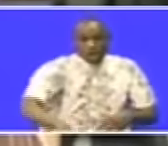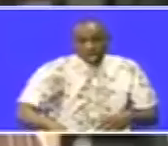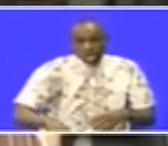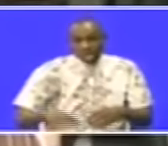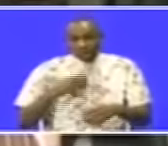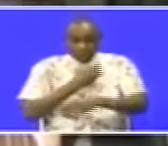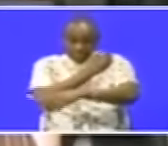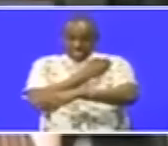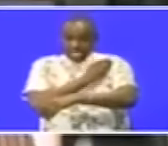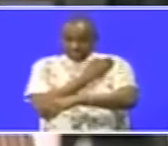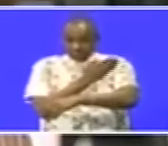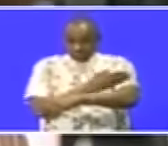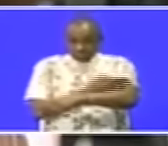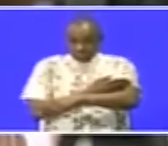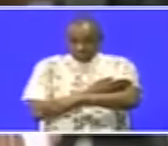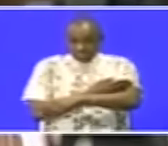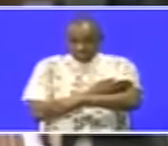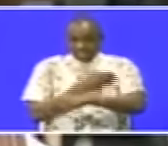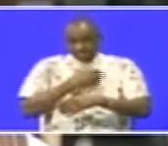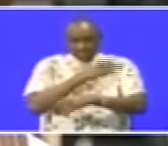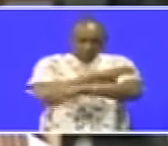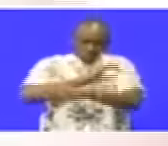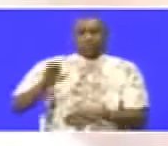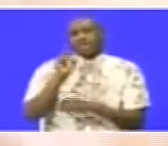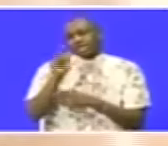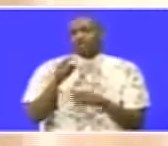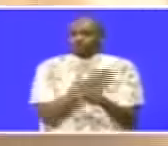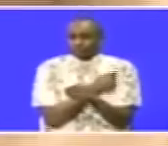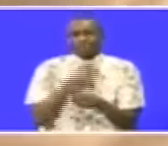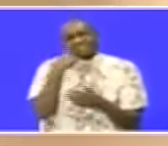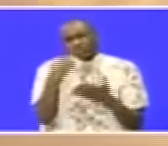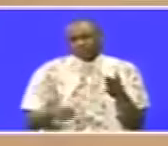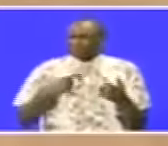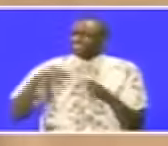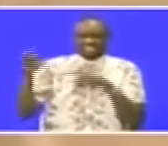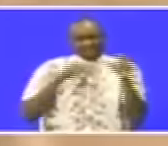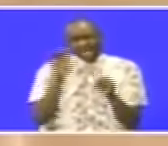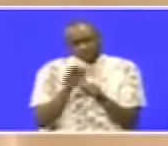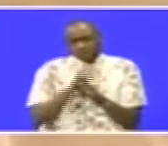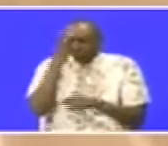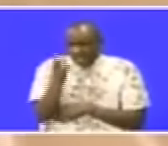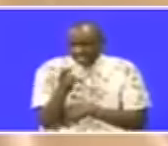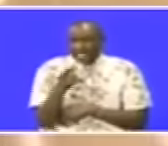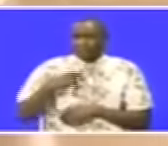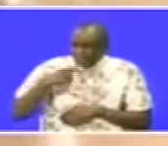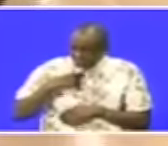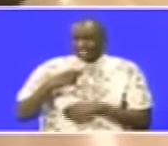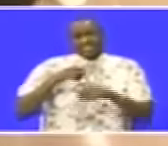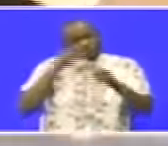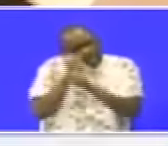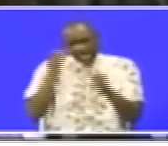hapa chini ya joint. Joint nilikuja kutolewa osi. Mimi nasema niliumia juu. Hii ndio nilikuwa natafuta